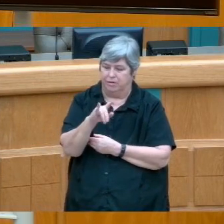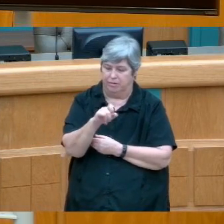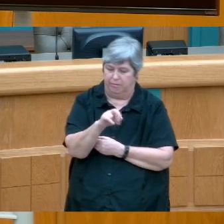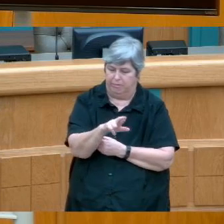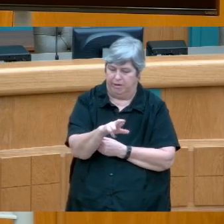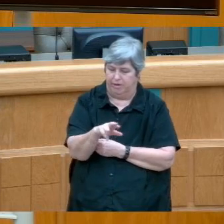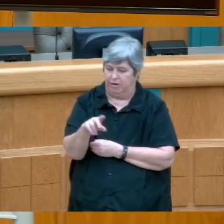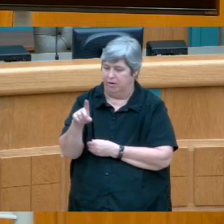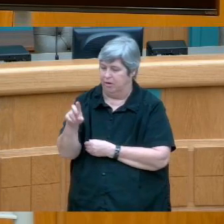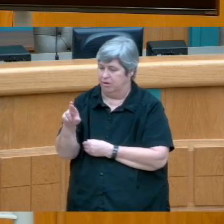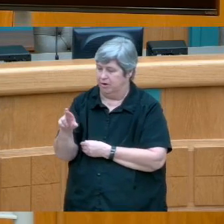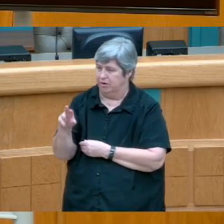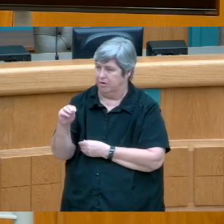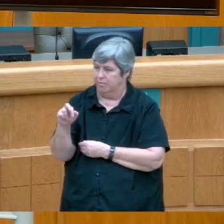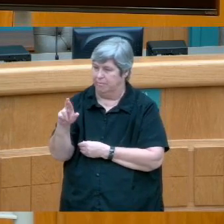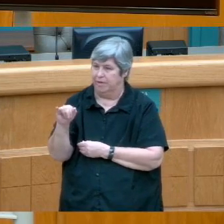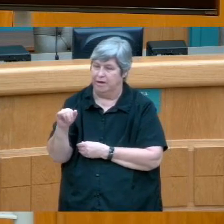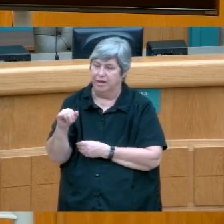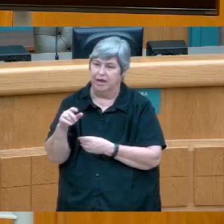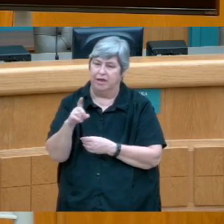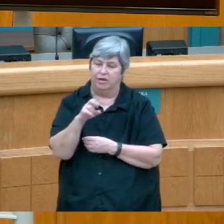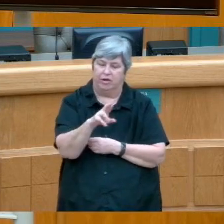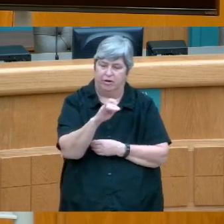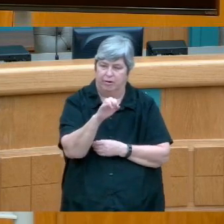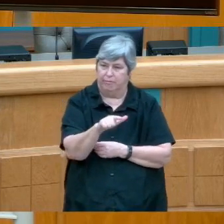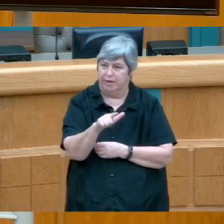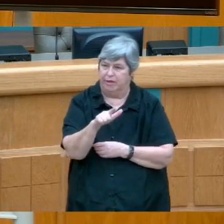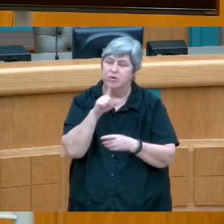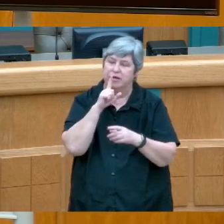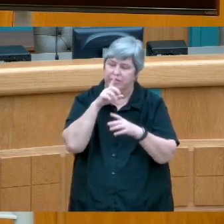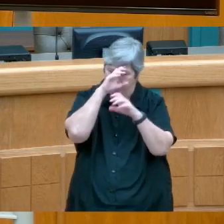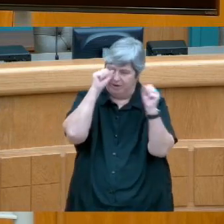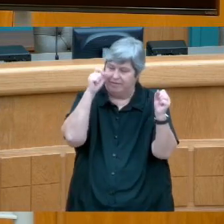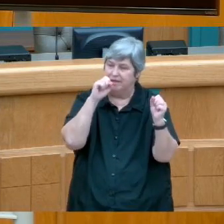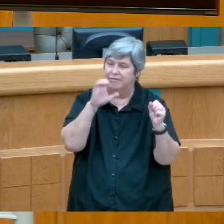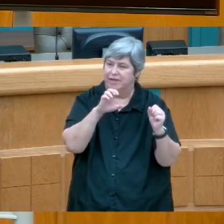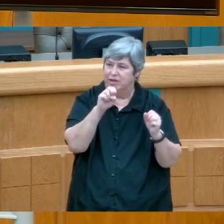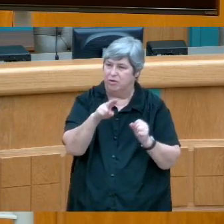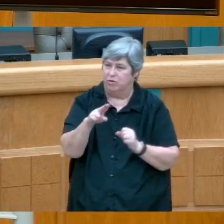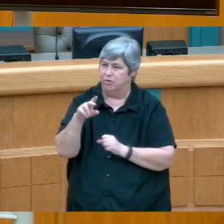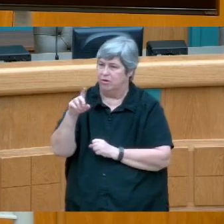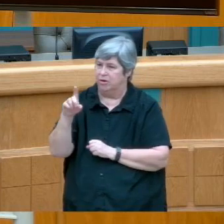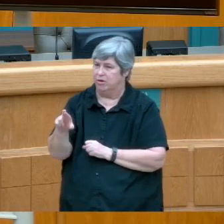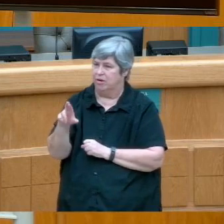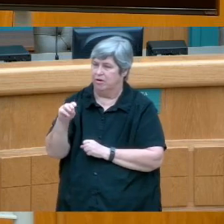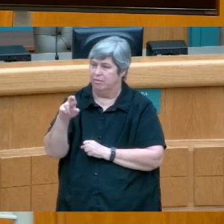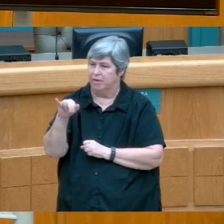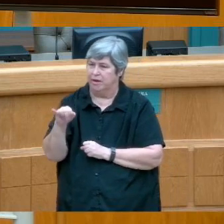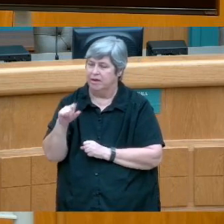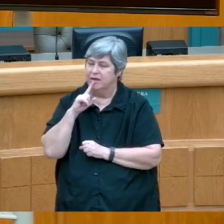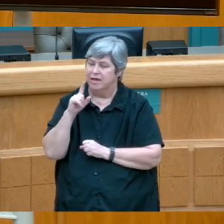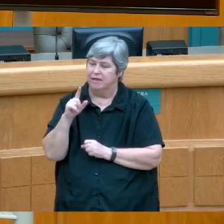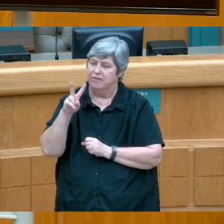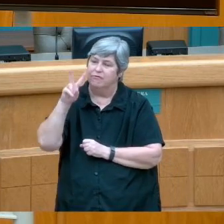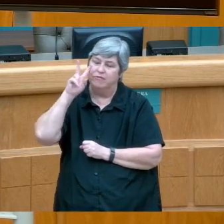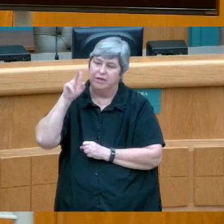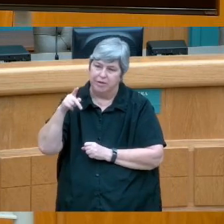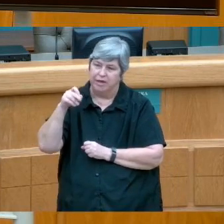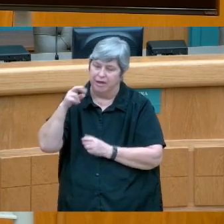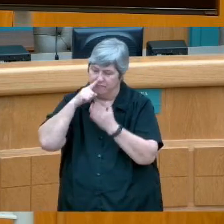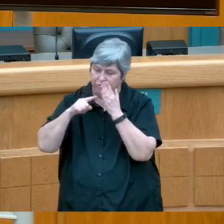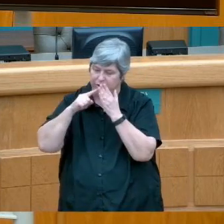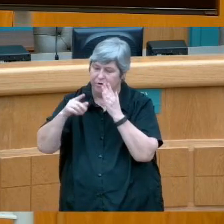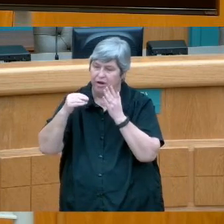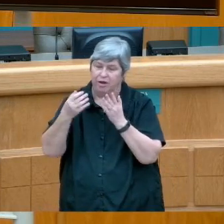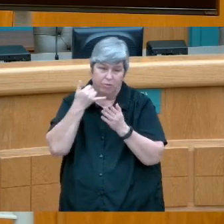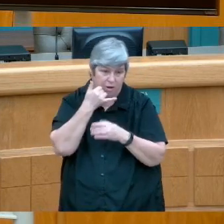and Dr. Mahdi. Dr. Miller is the president and CEO of the university, and Dr. Mahdi is vice president of research. And we made a call to